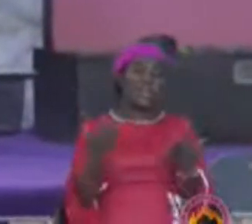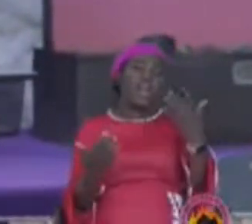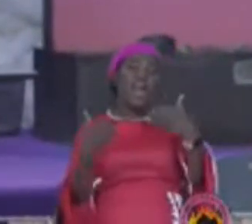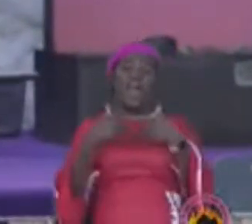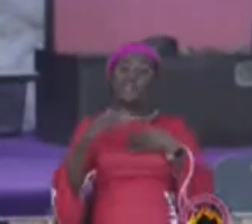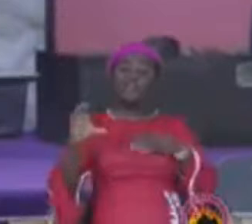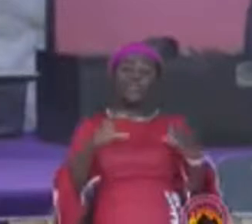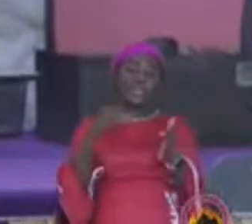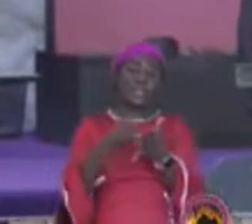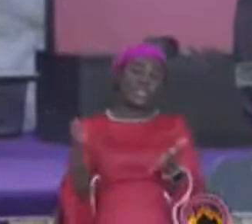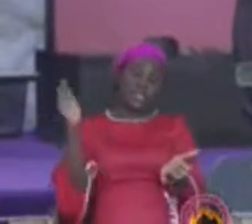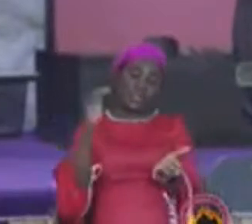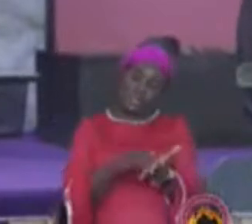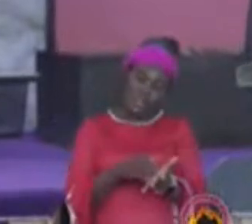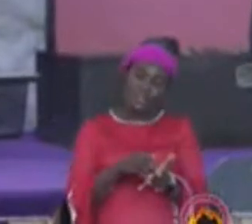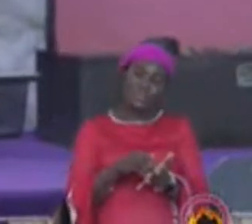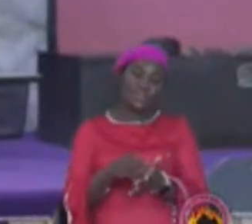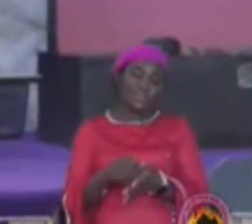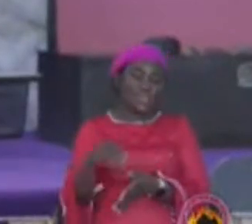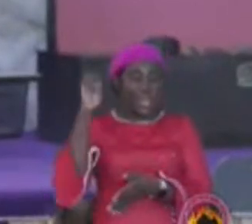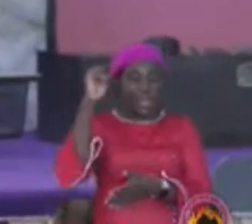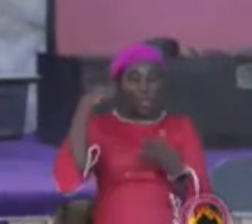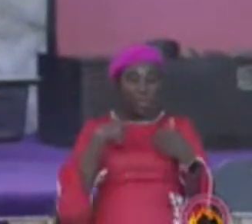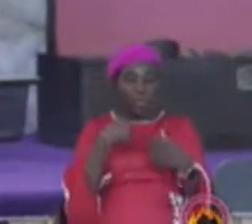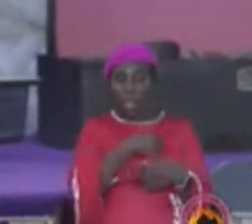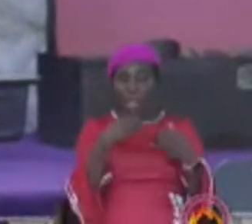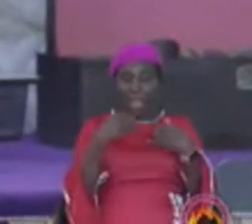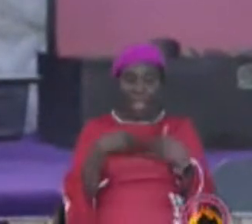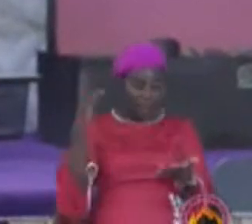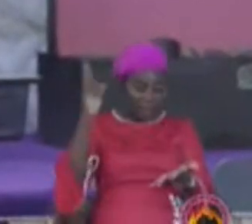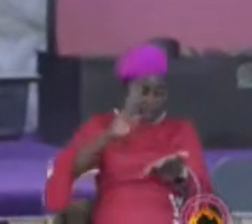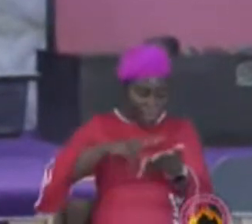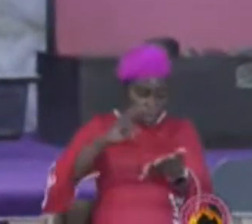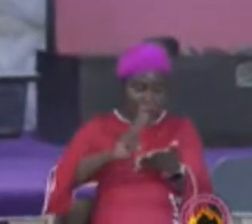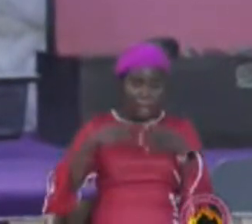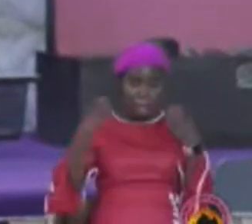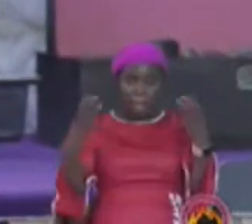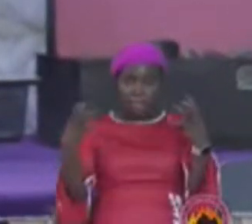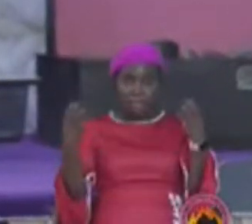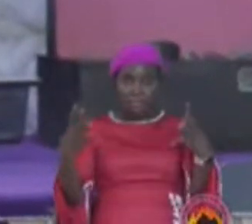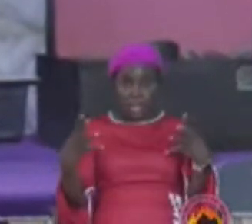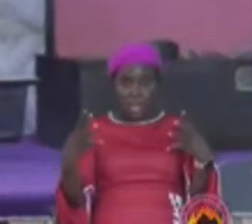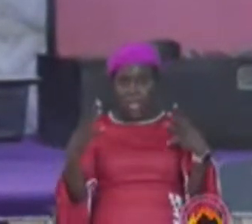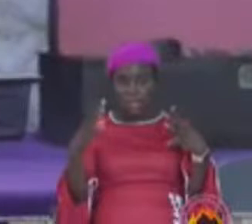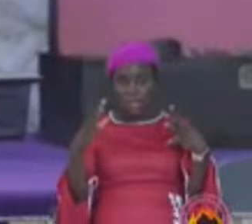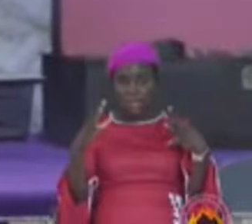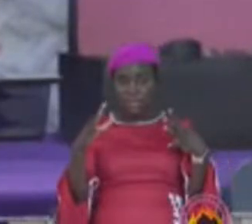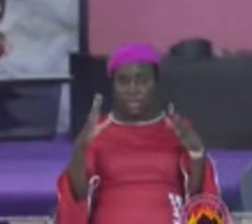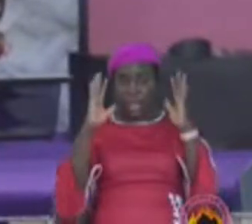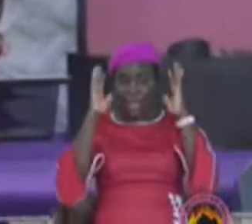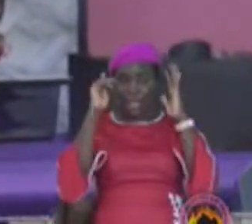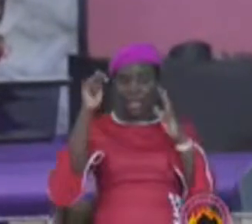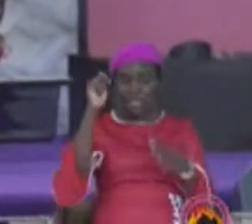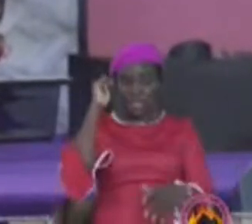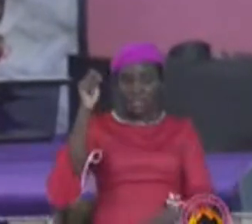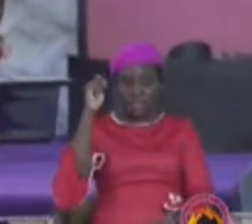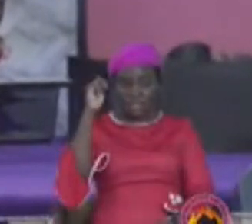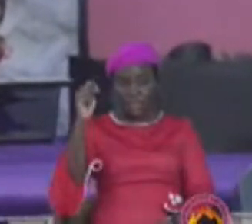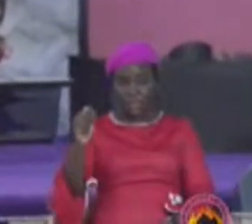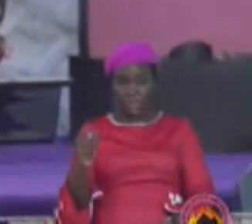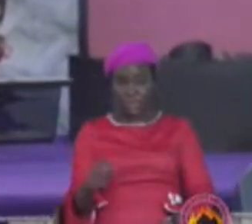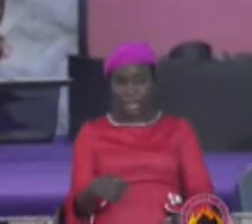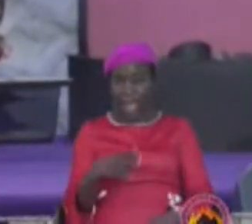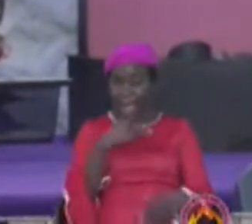done it again. We have recorded many testimonies, but right now we are going to listen to a few of